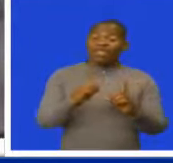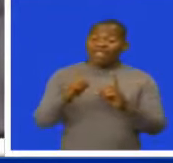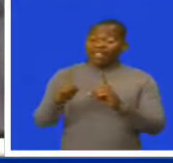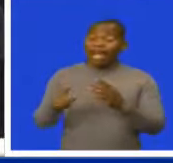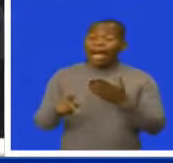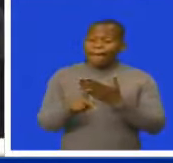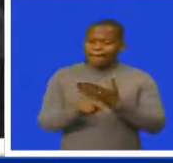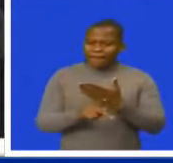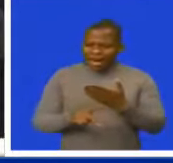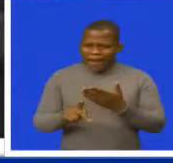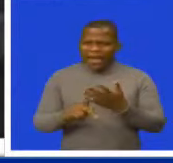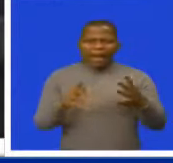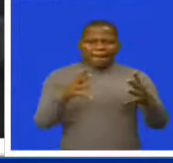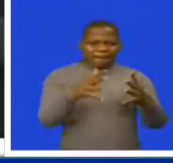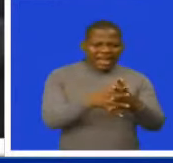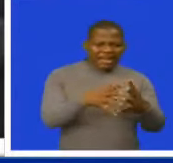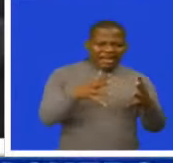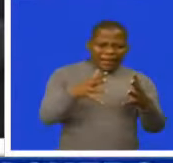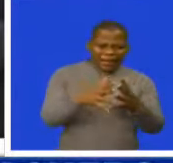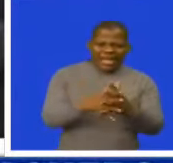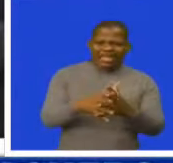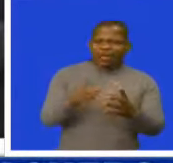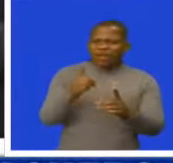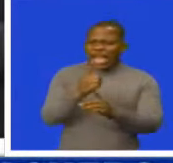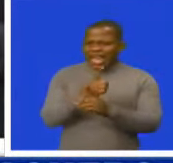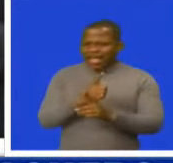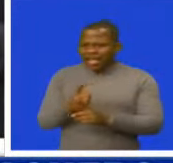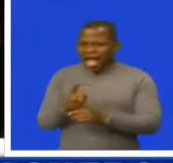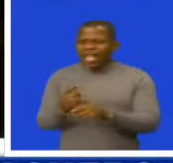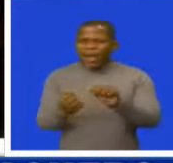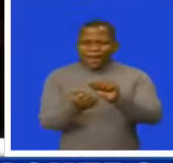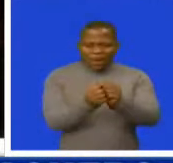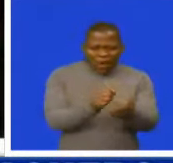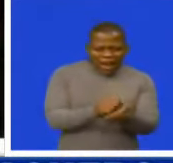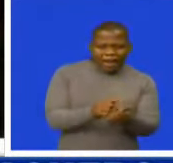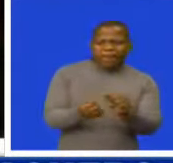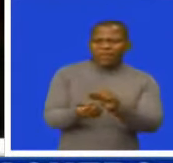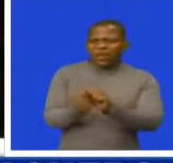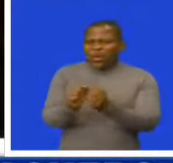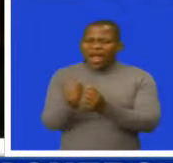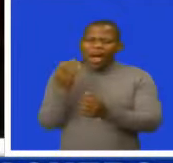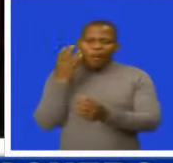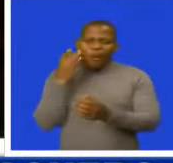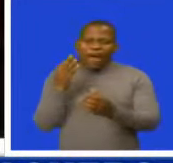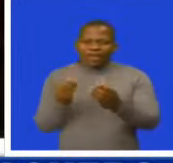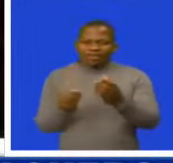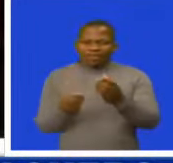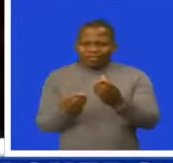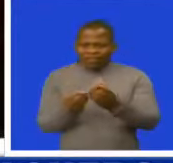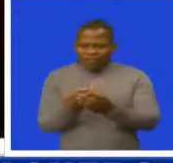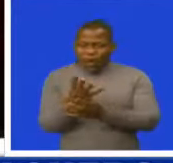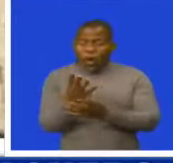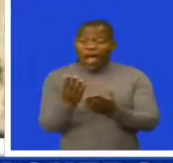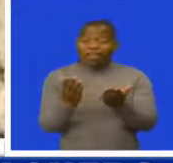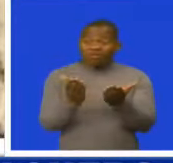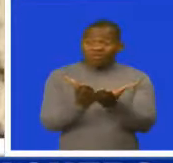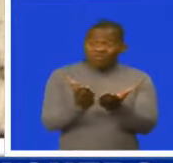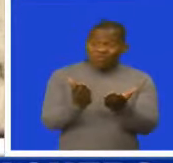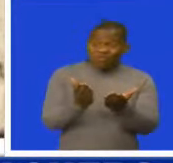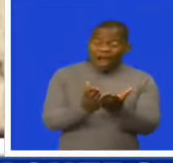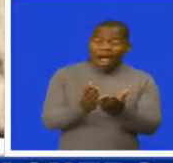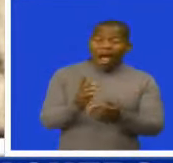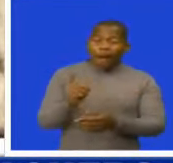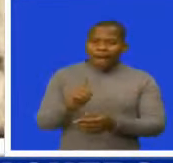ngenxa ye-COVID-19 uma tikolwa tivulwa. Lobuketemfundo esifundzeni saseshiselweni siboniswa kumbi uthi balihovisi